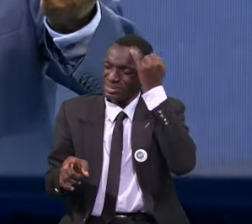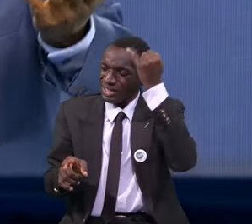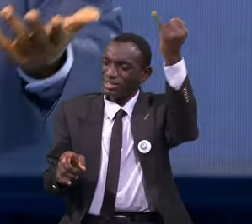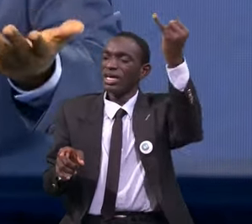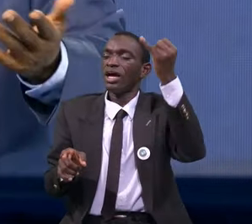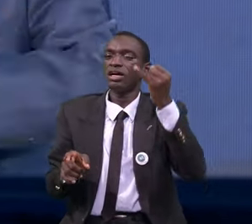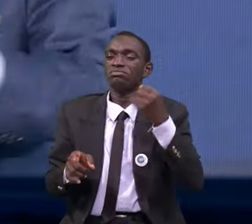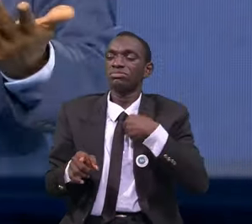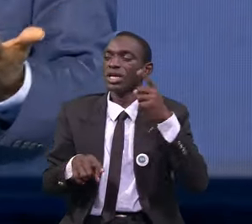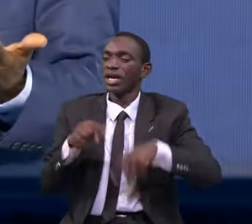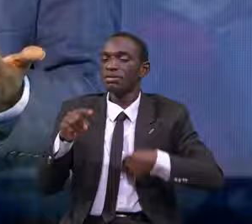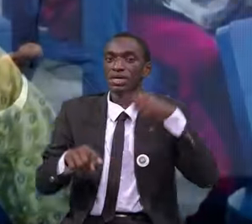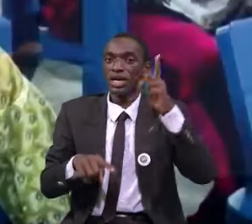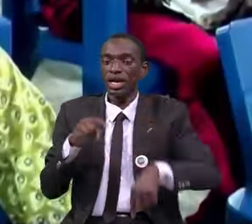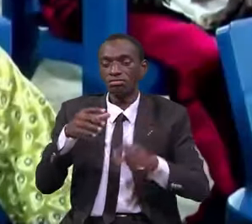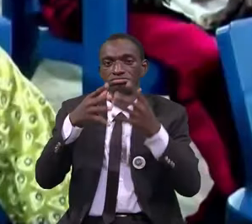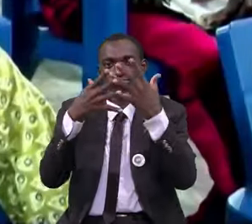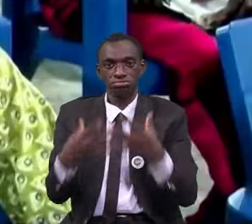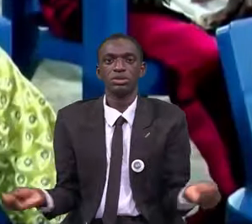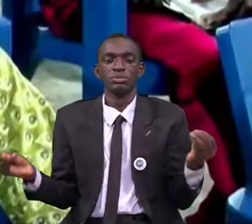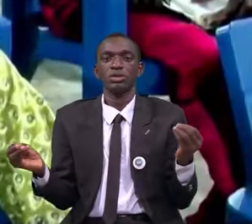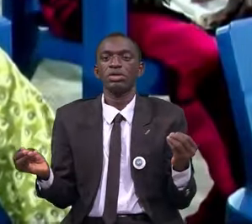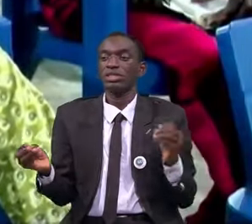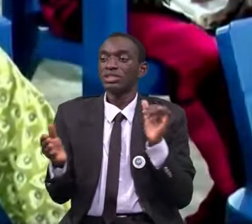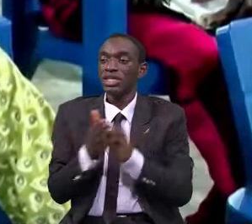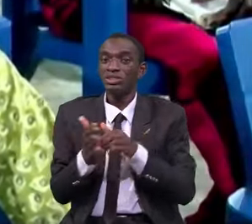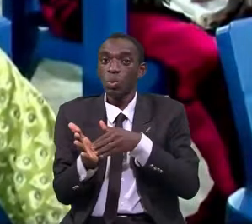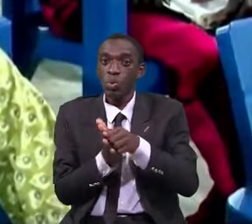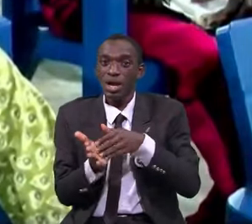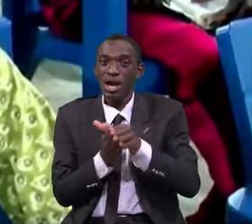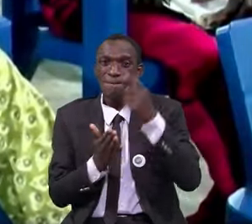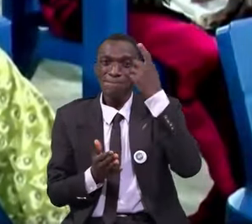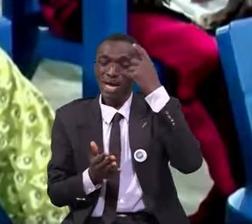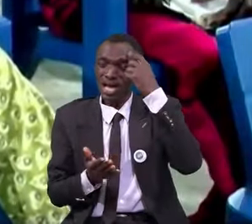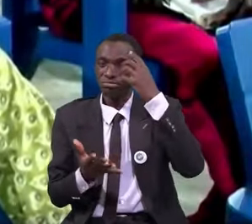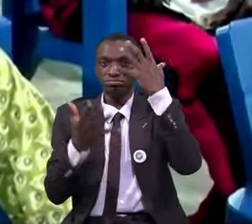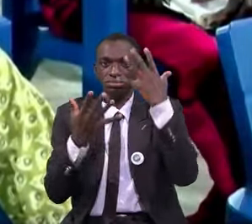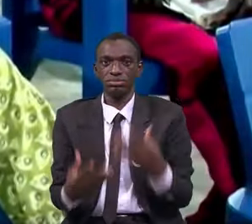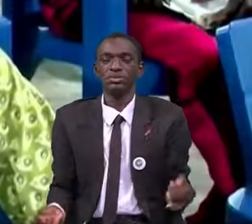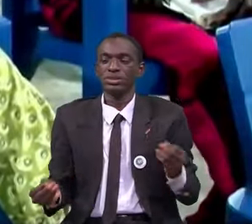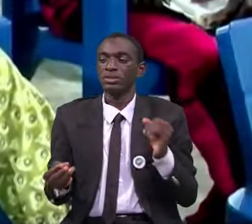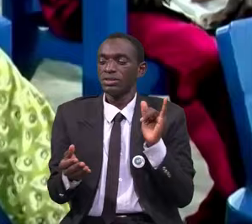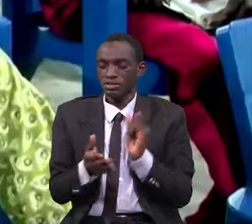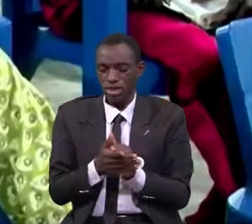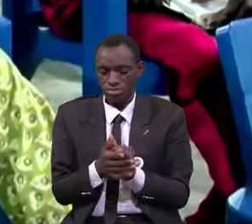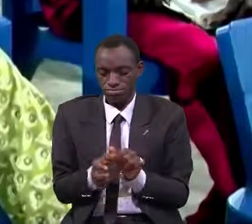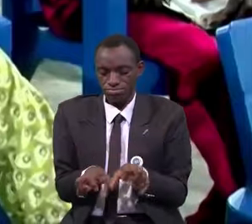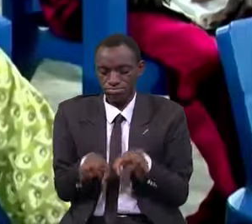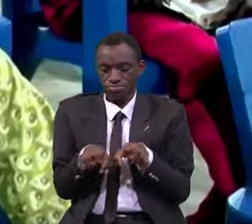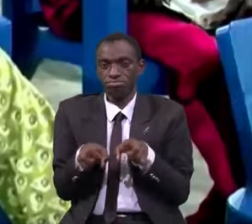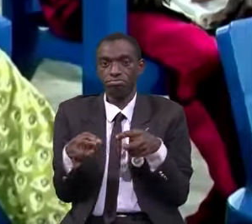That weakness in the mind was gone. That stiffness in the joint, gone.